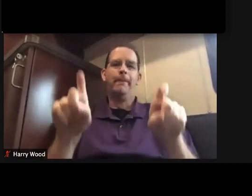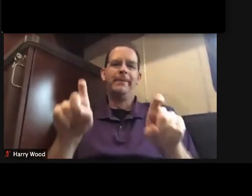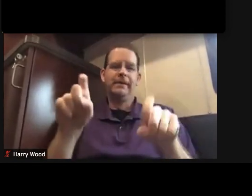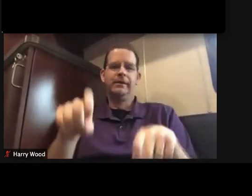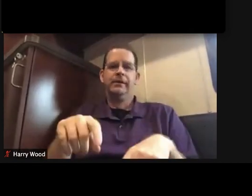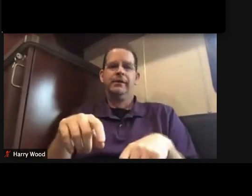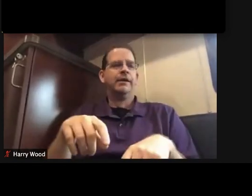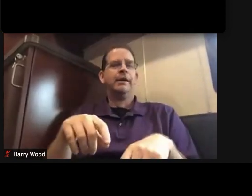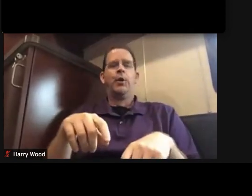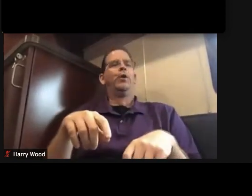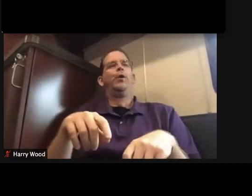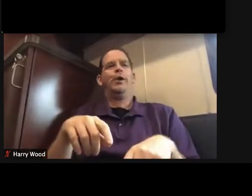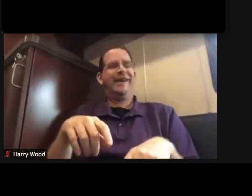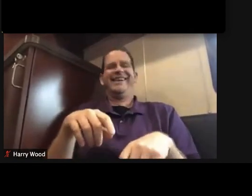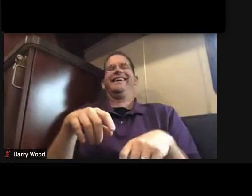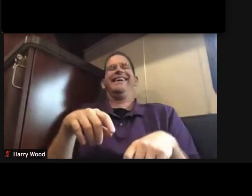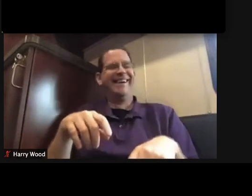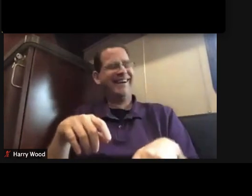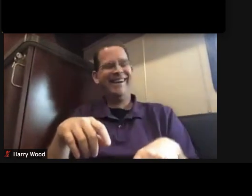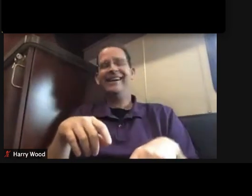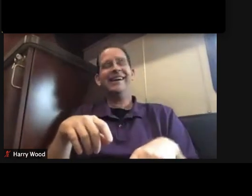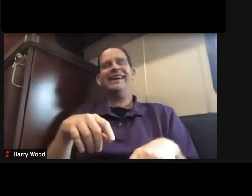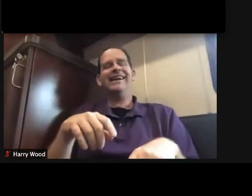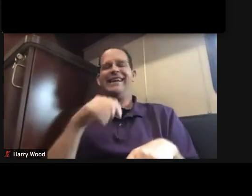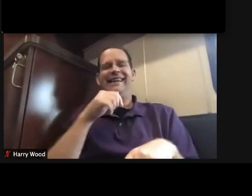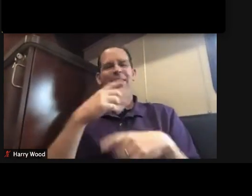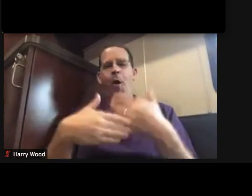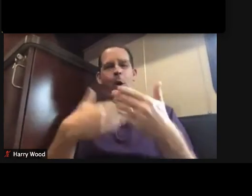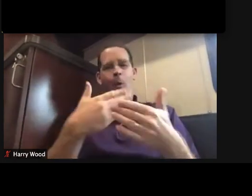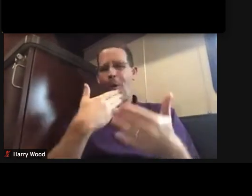And the head of the school decided to do some experiment.